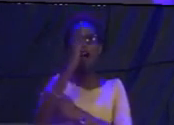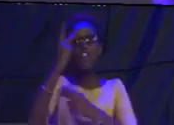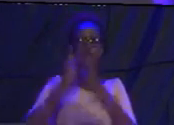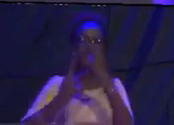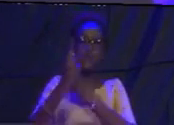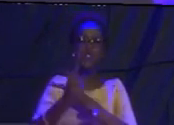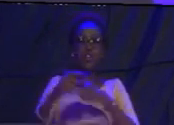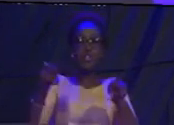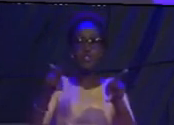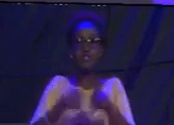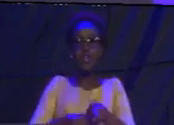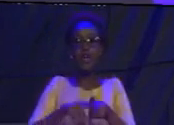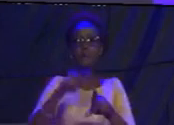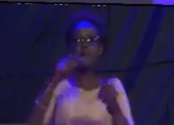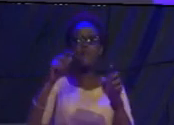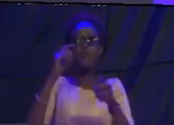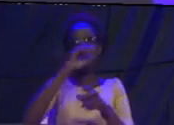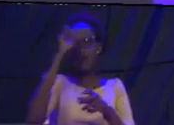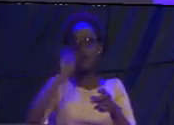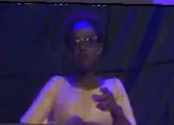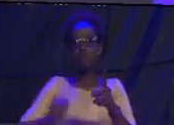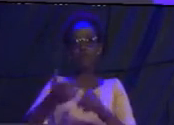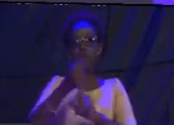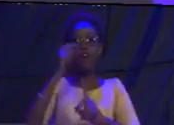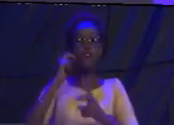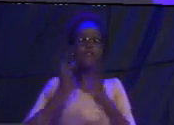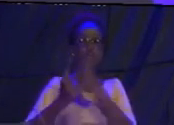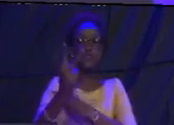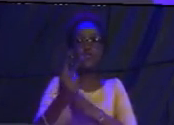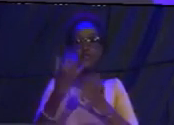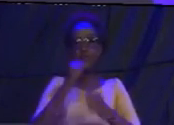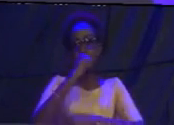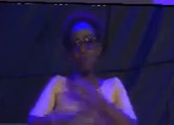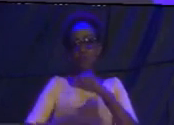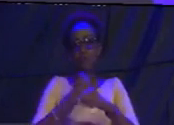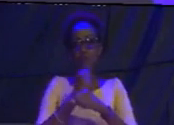In 2004, the theme was God's vision is our destiny.